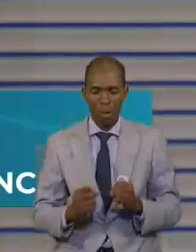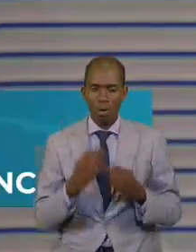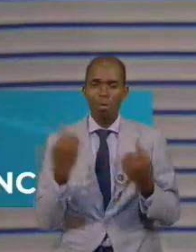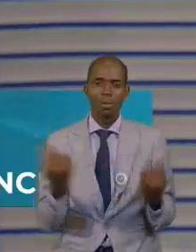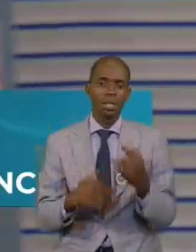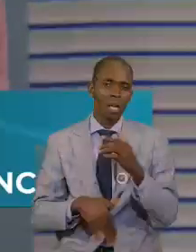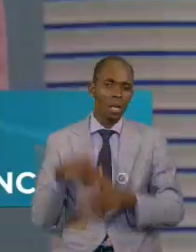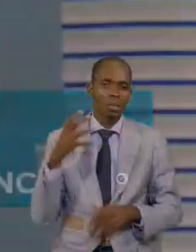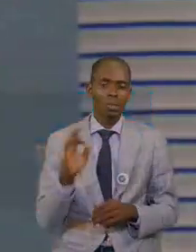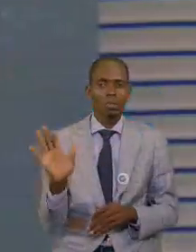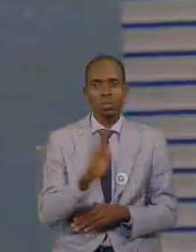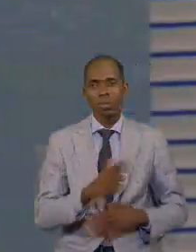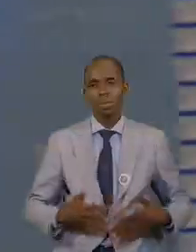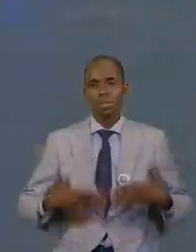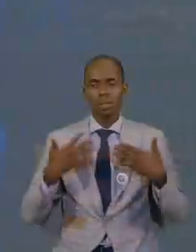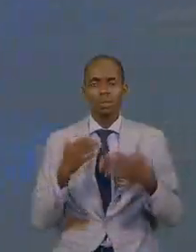life.